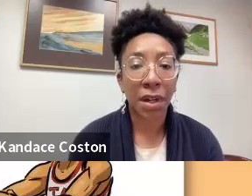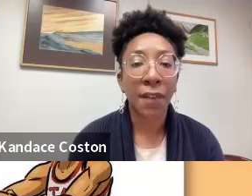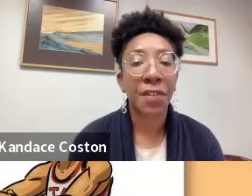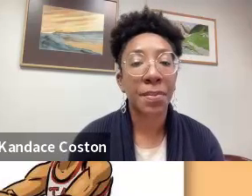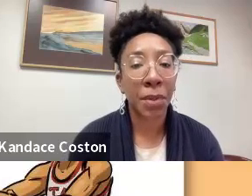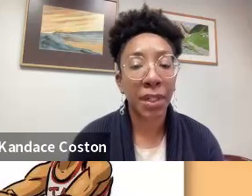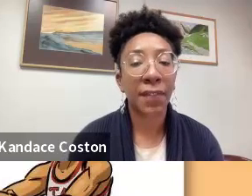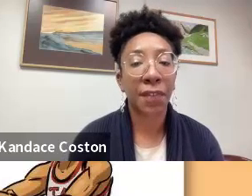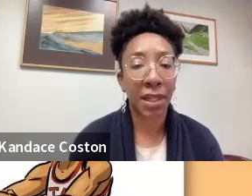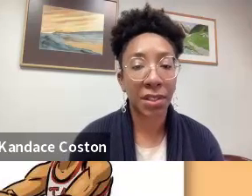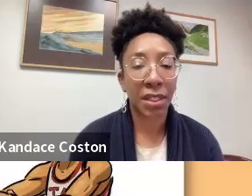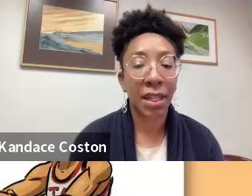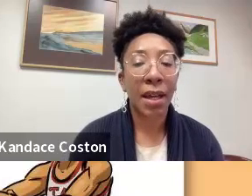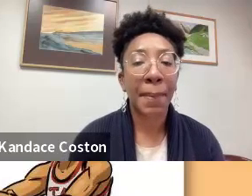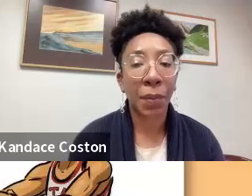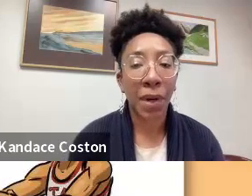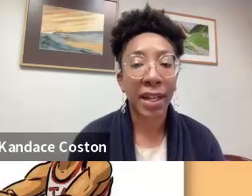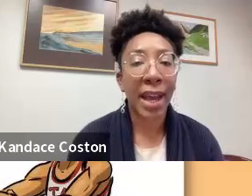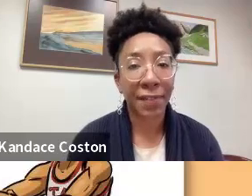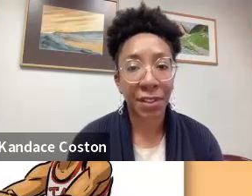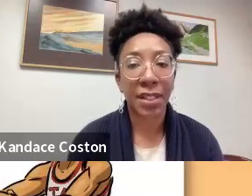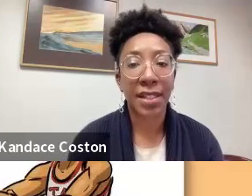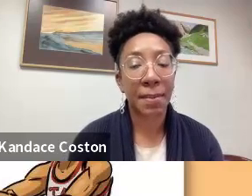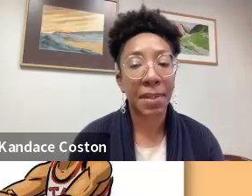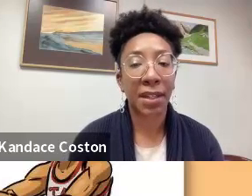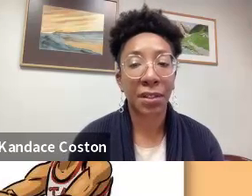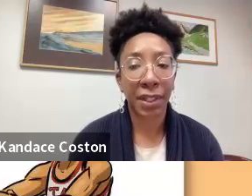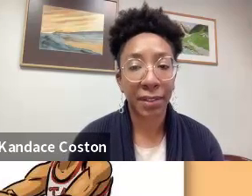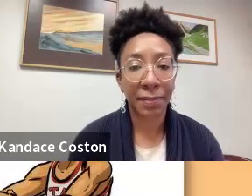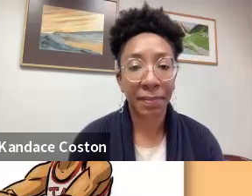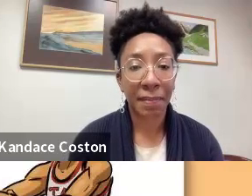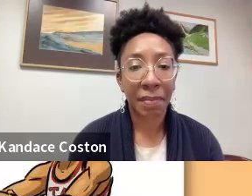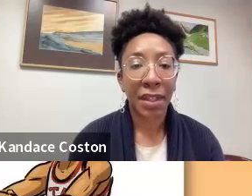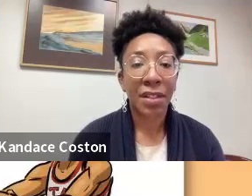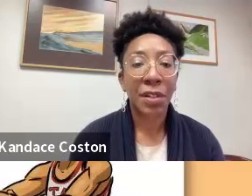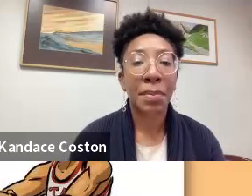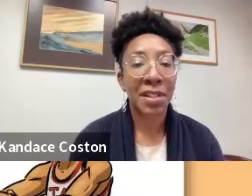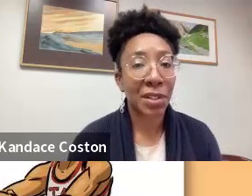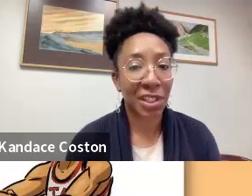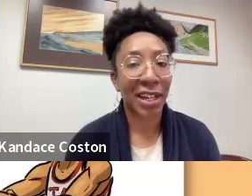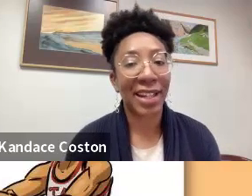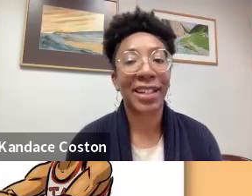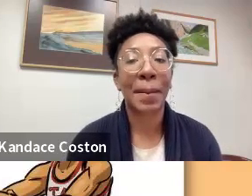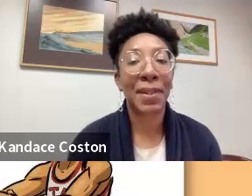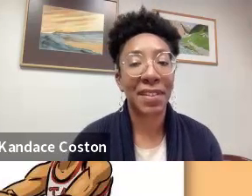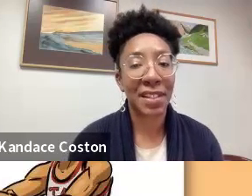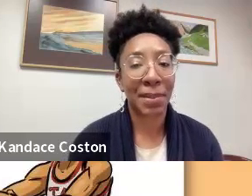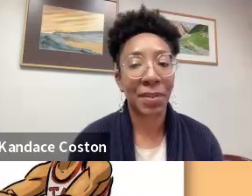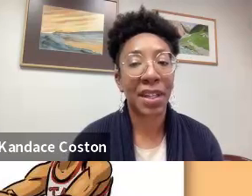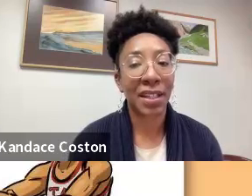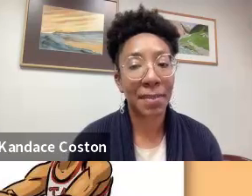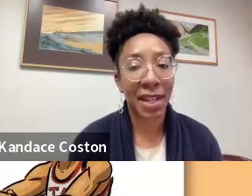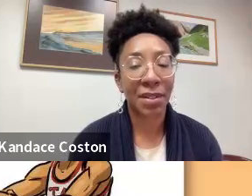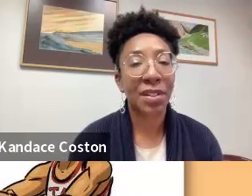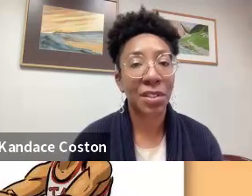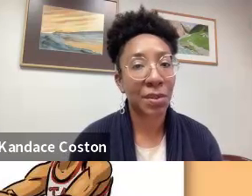author's note offers more information about Watt after his NBA career. Don't miss your shot at a copy of this book